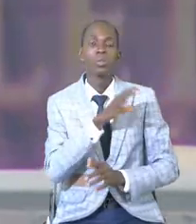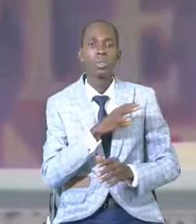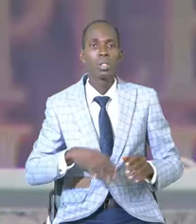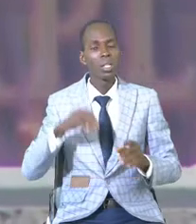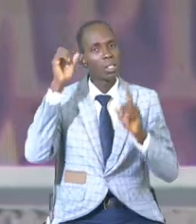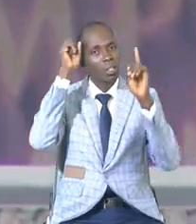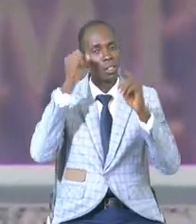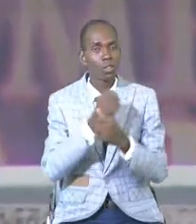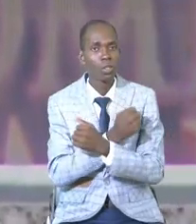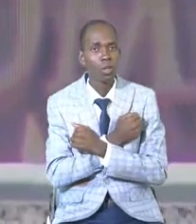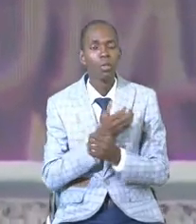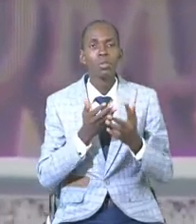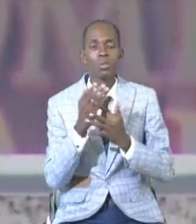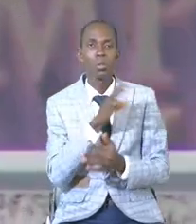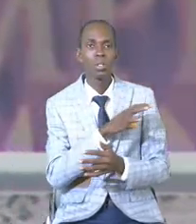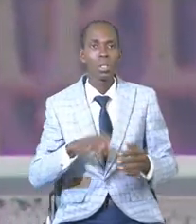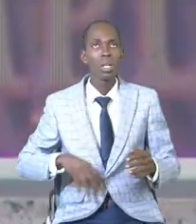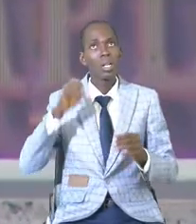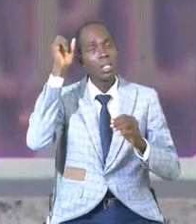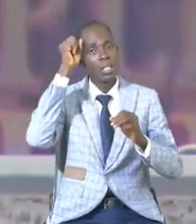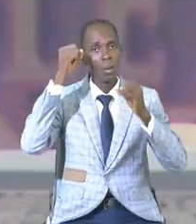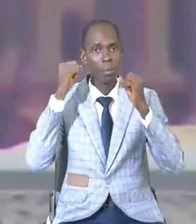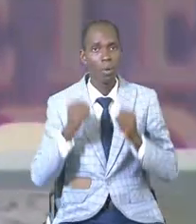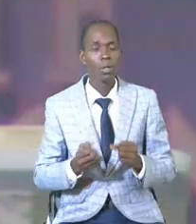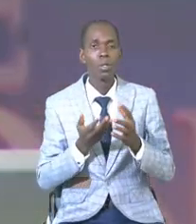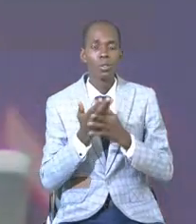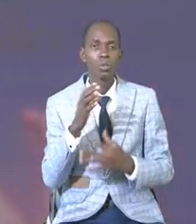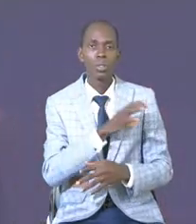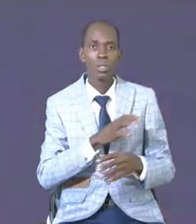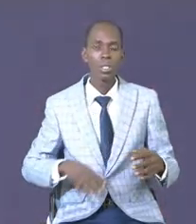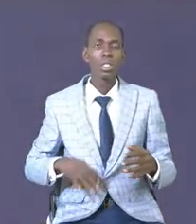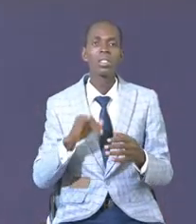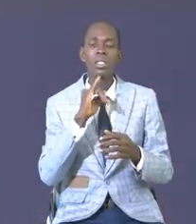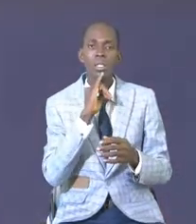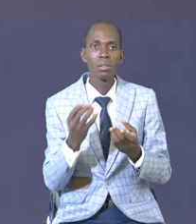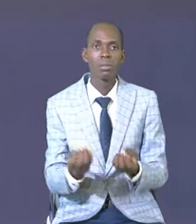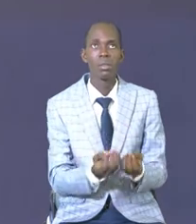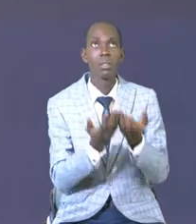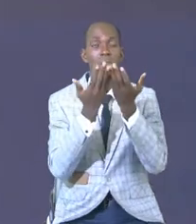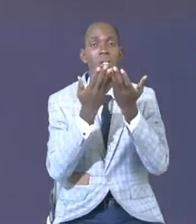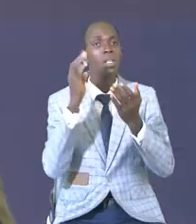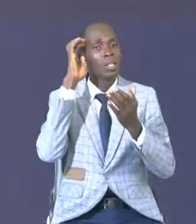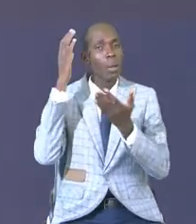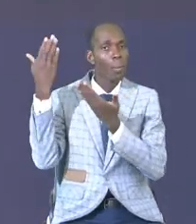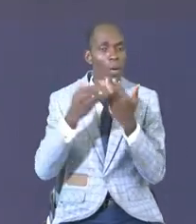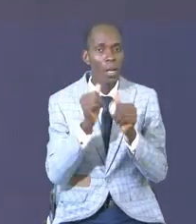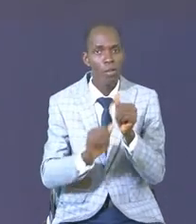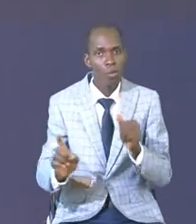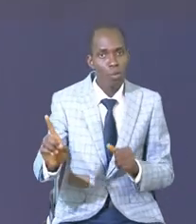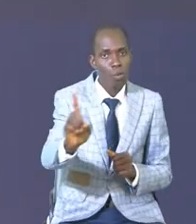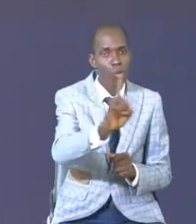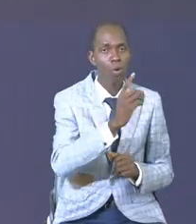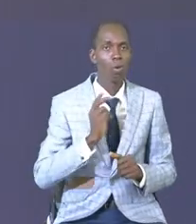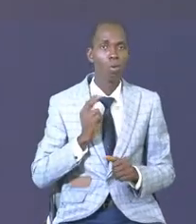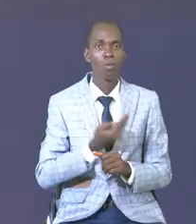Christ, it's power. It is through Christ, it's sacrifice. It brings each of us to the glory we ought to